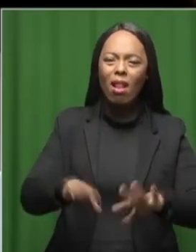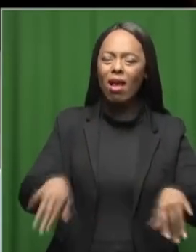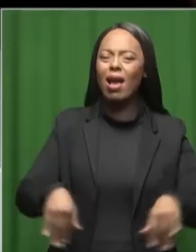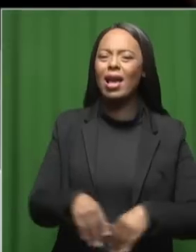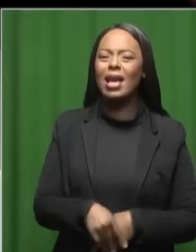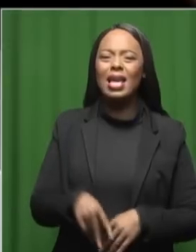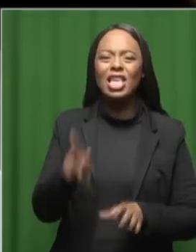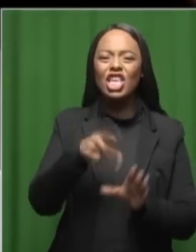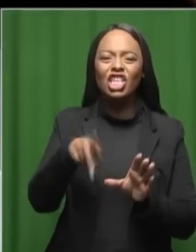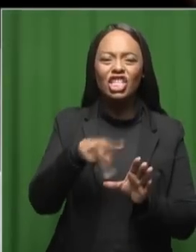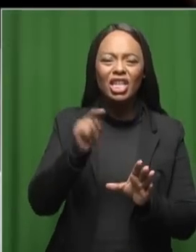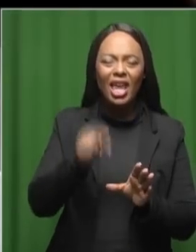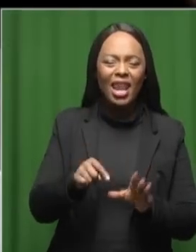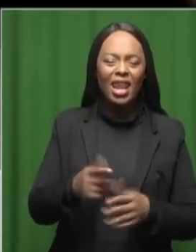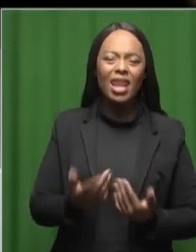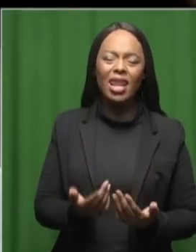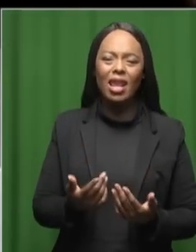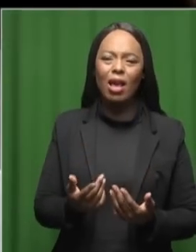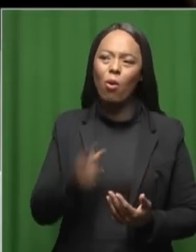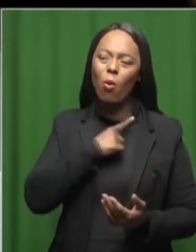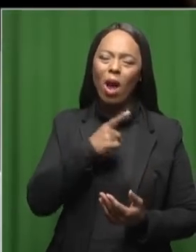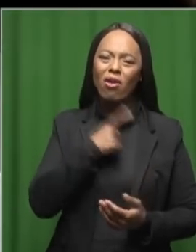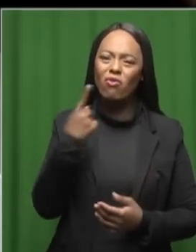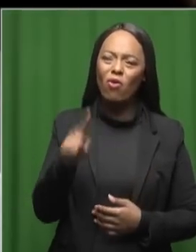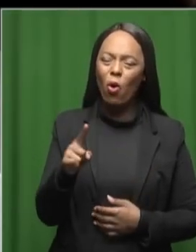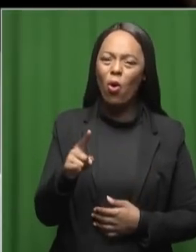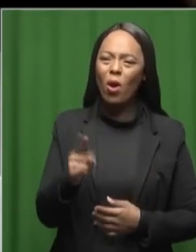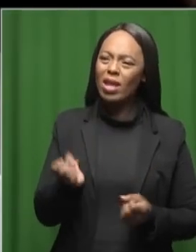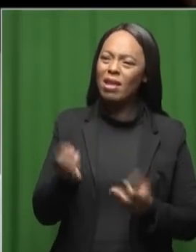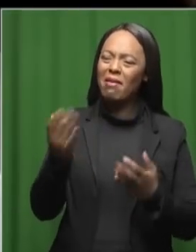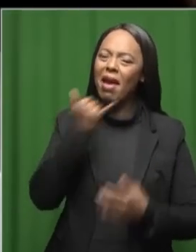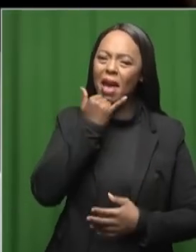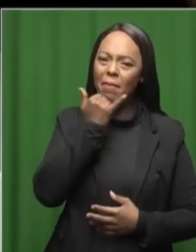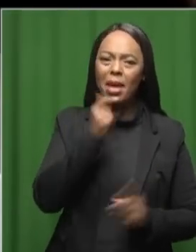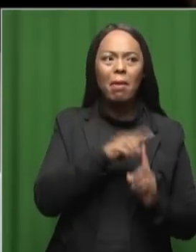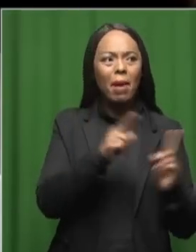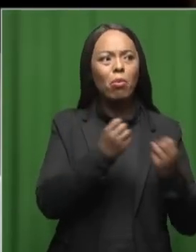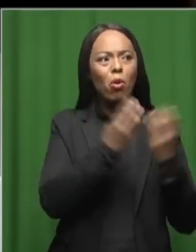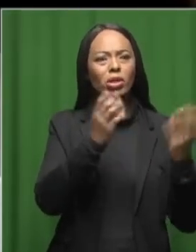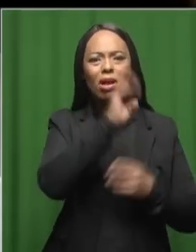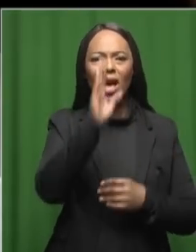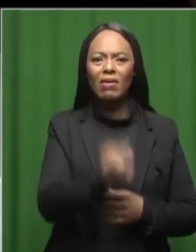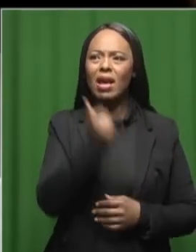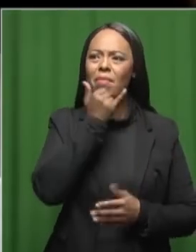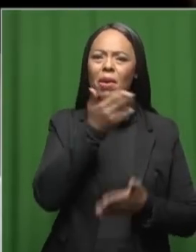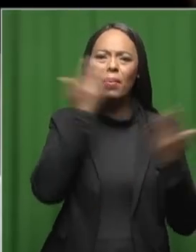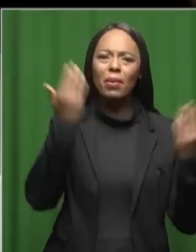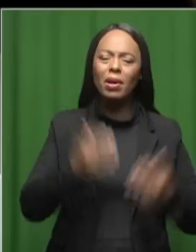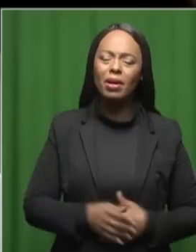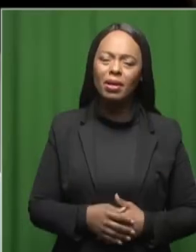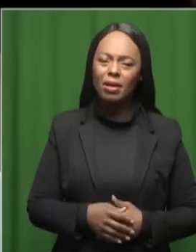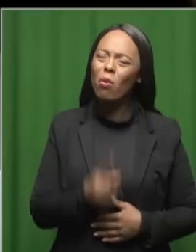paying astronomical amounts to keep them happy when the majority of South Africans are anything but happy right now?